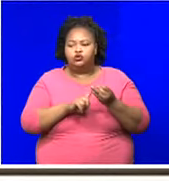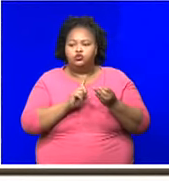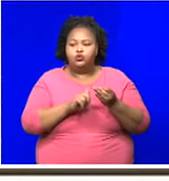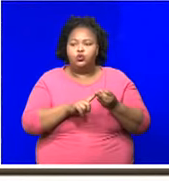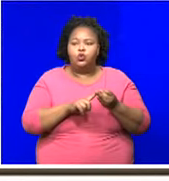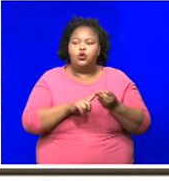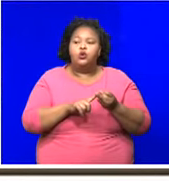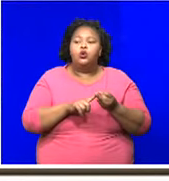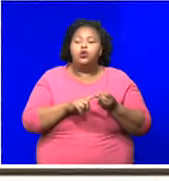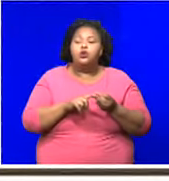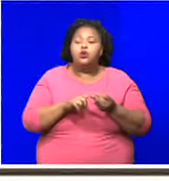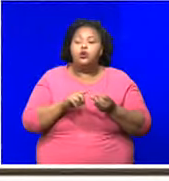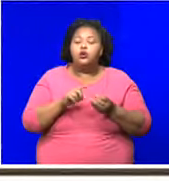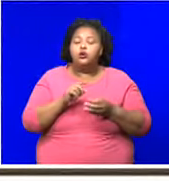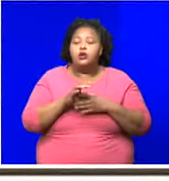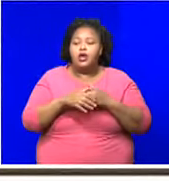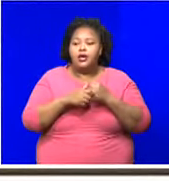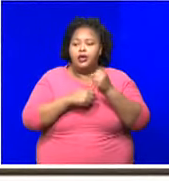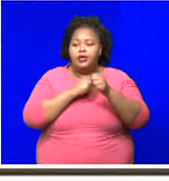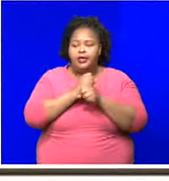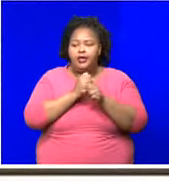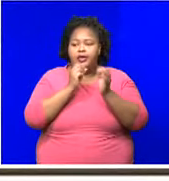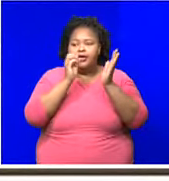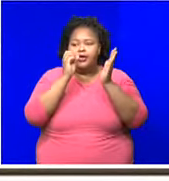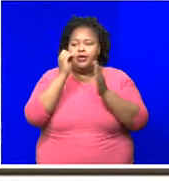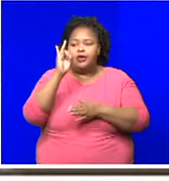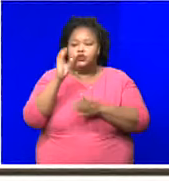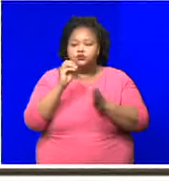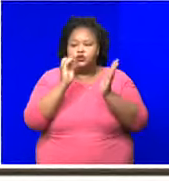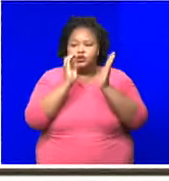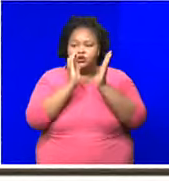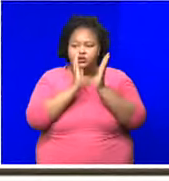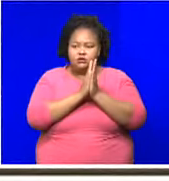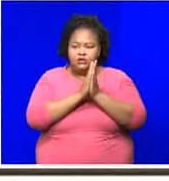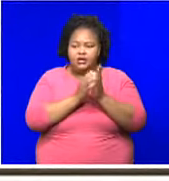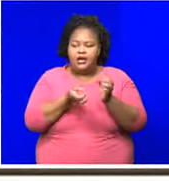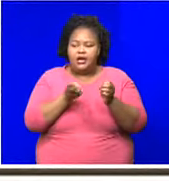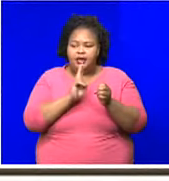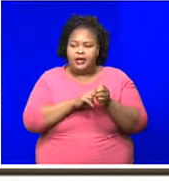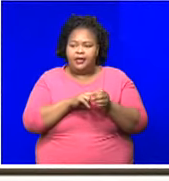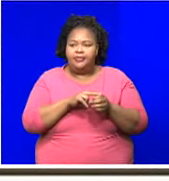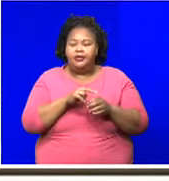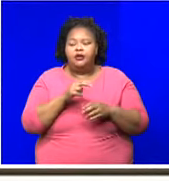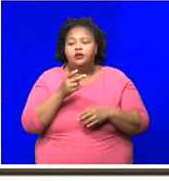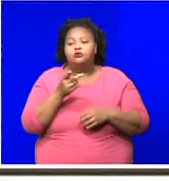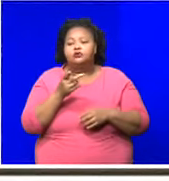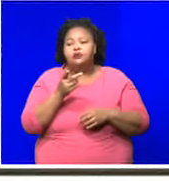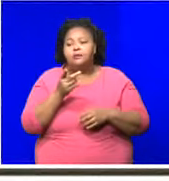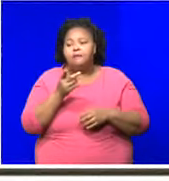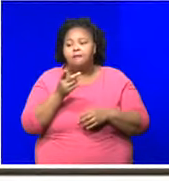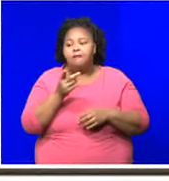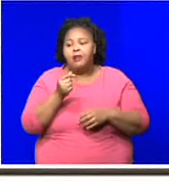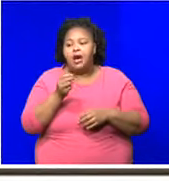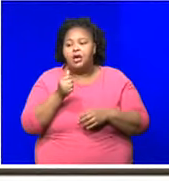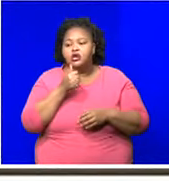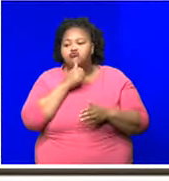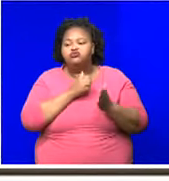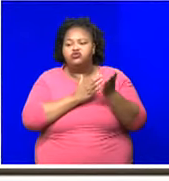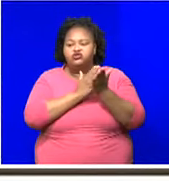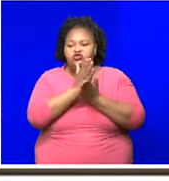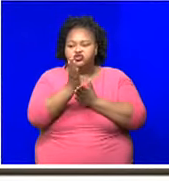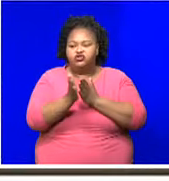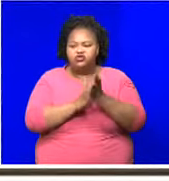Anti-Money Laundering and Combating of Financing of Terrorism Act. It's also trying to regulate, supervise